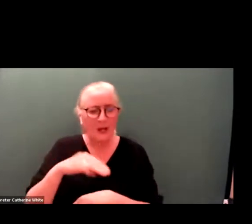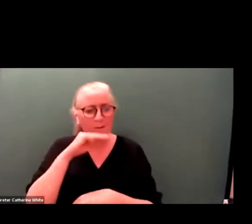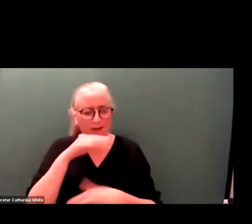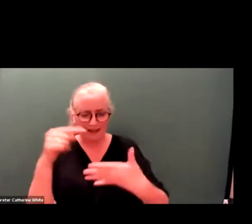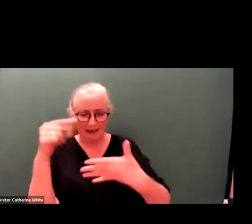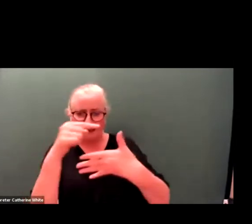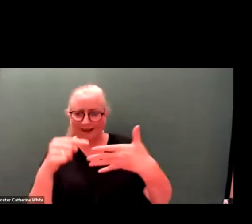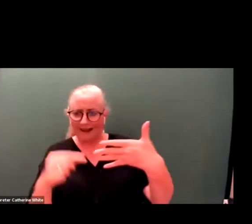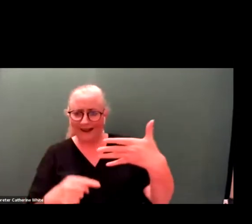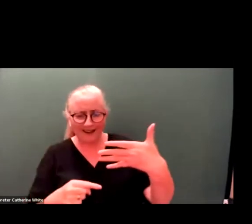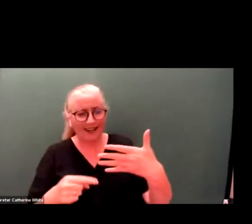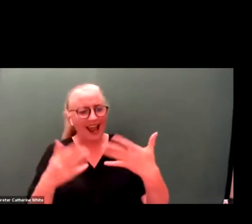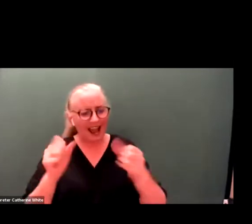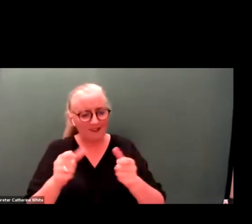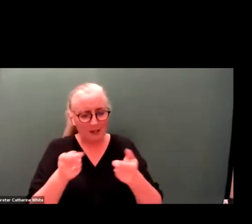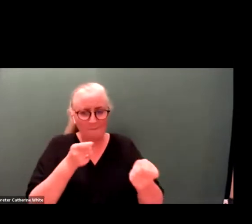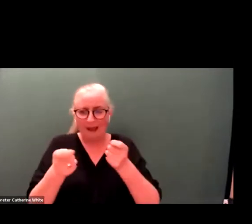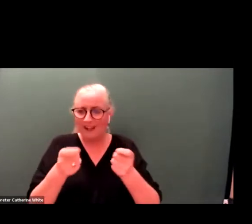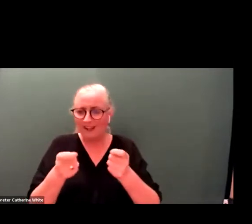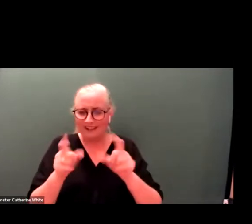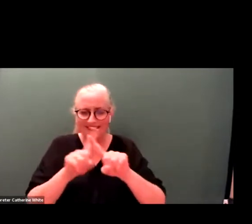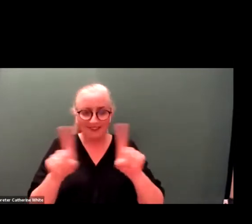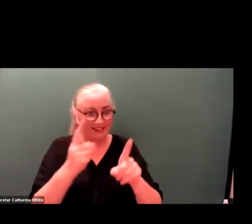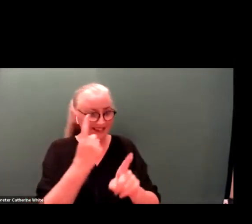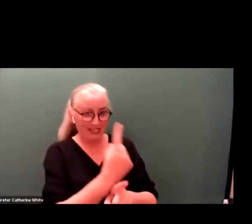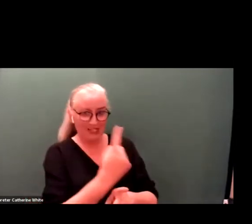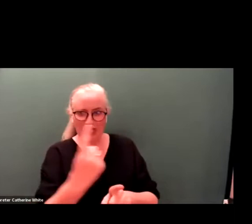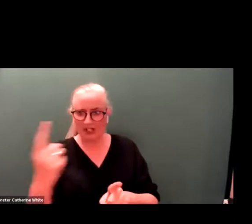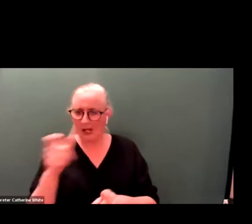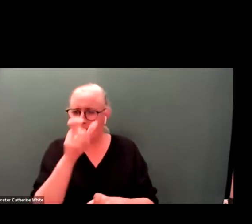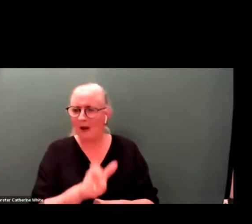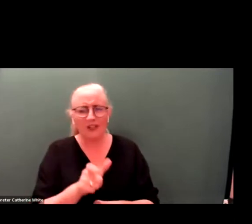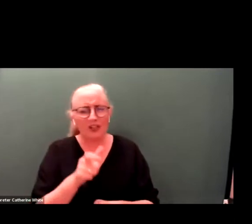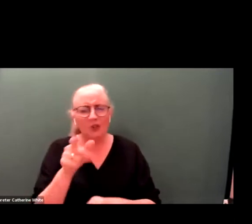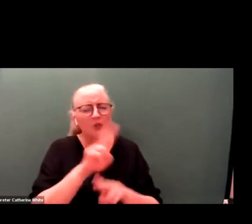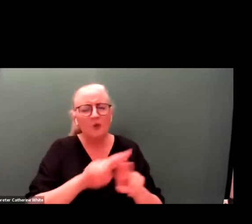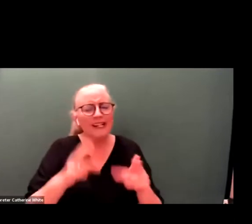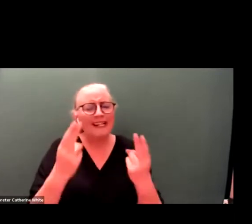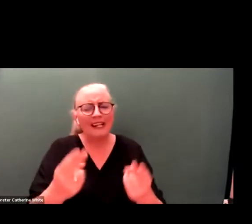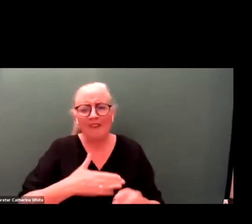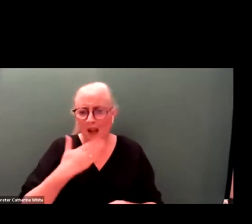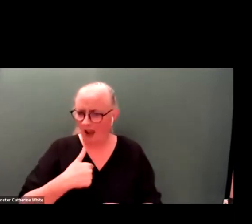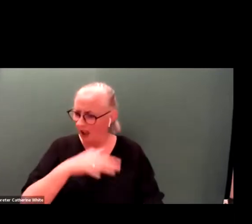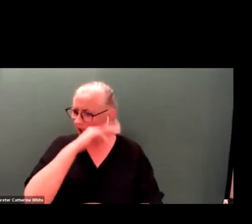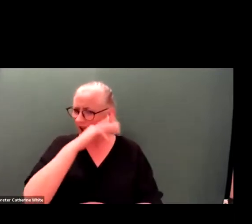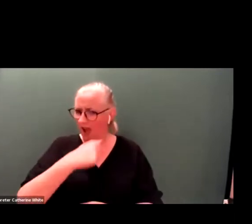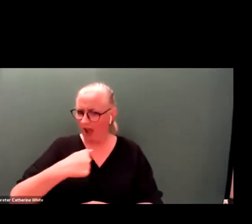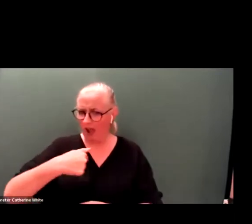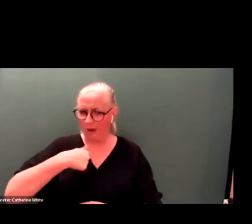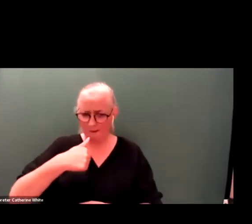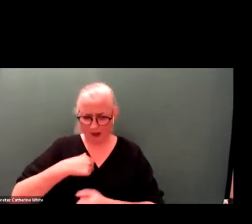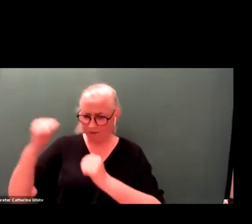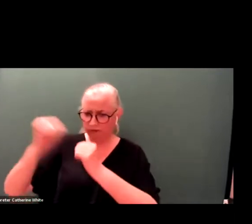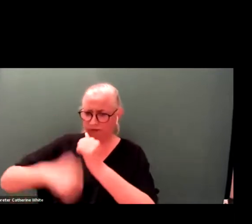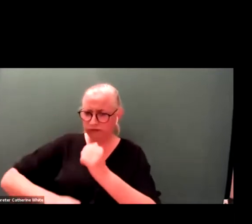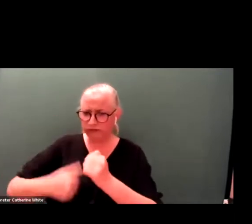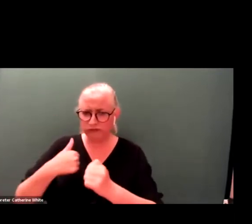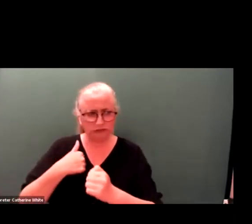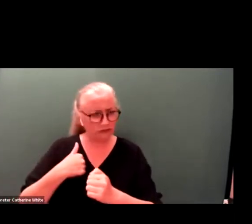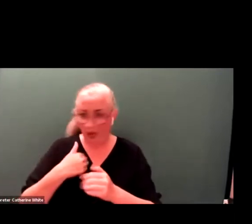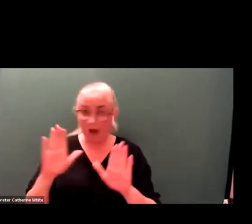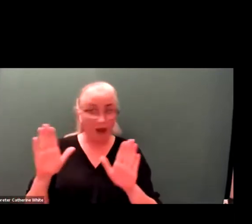be managed differently for each person. And there's no need to fail just because your menopause seems to be particularly tough that you're failing in any